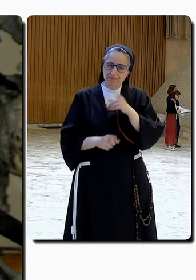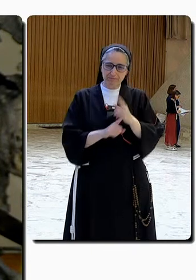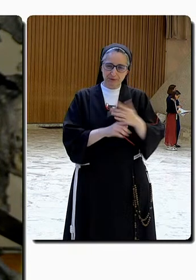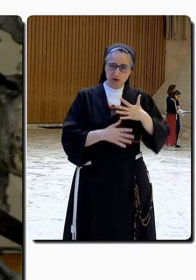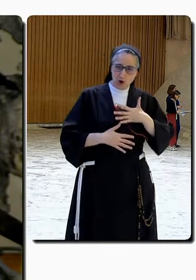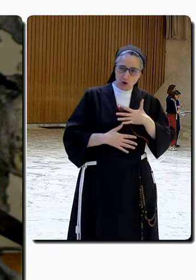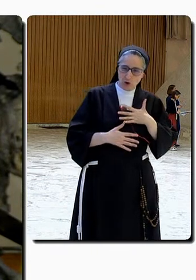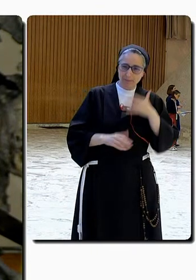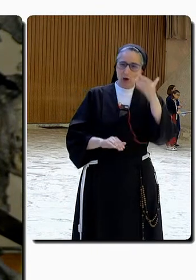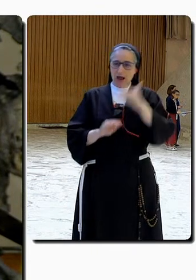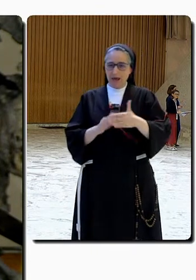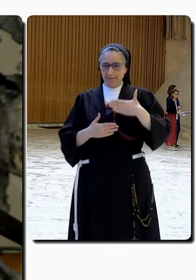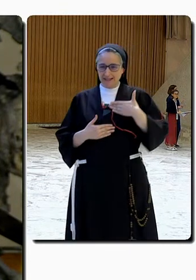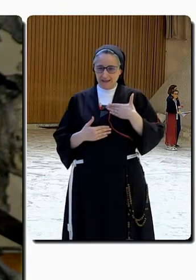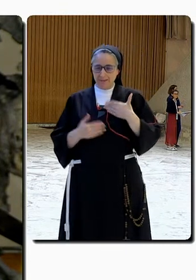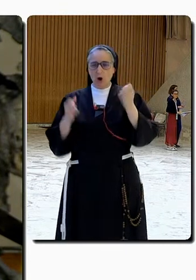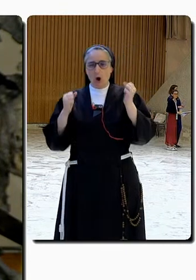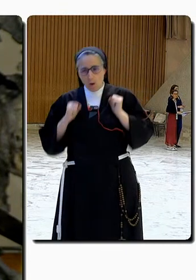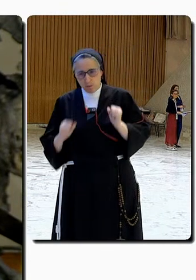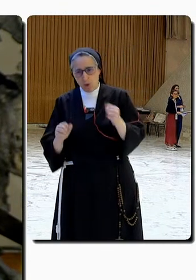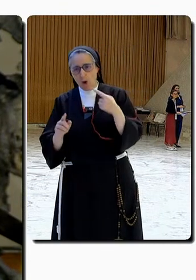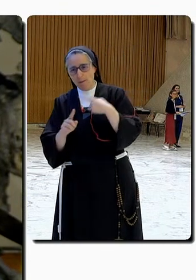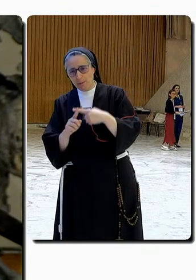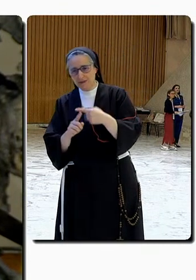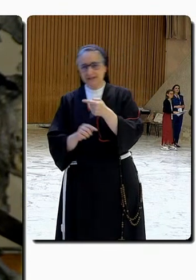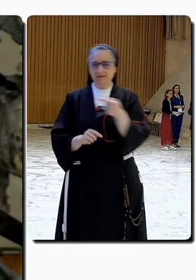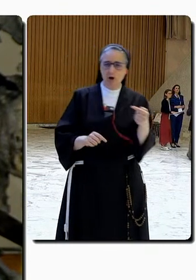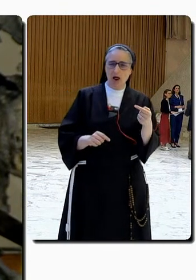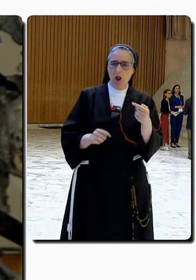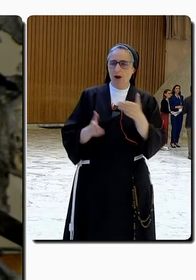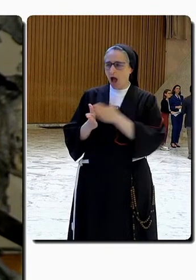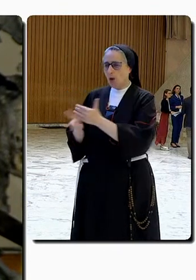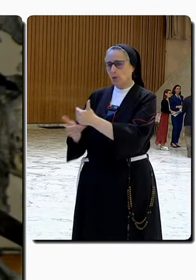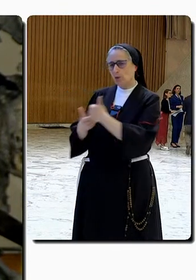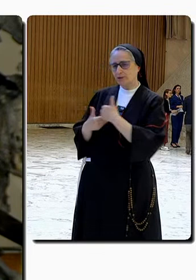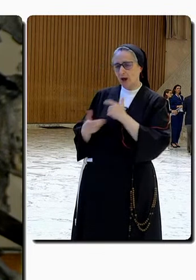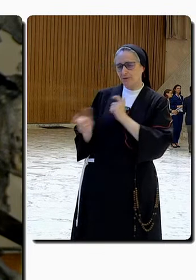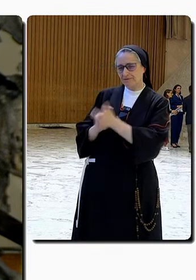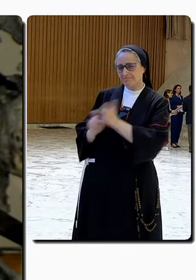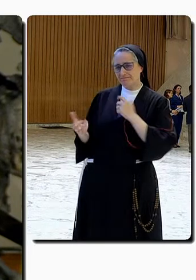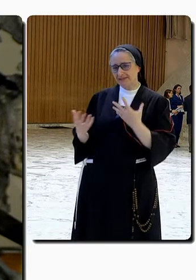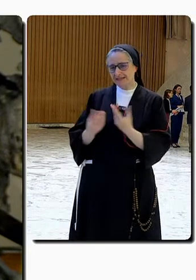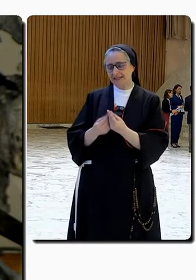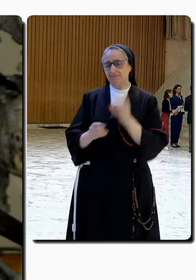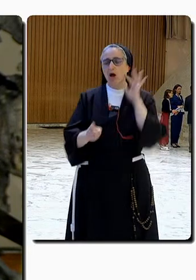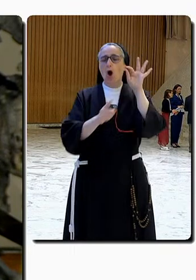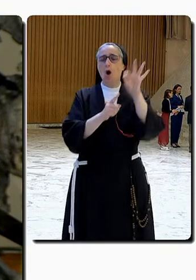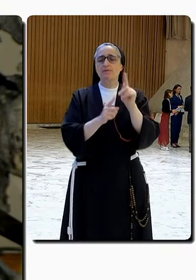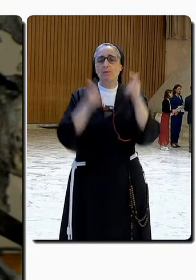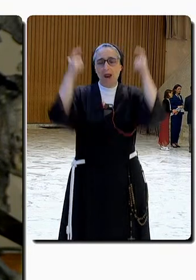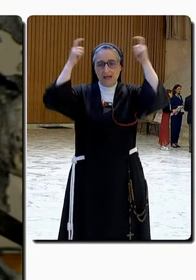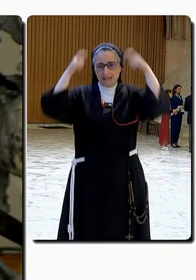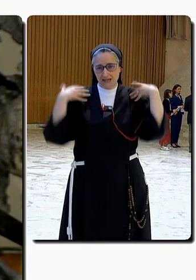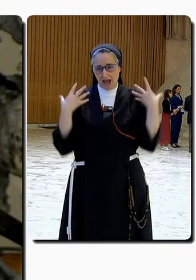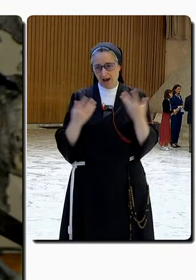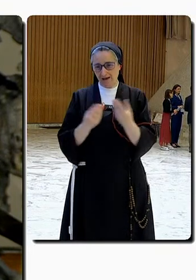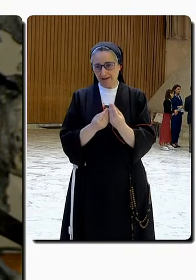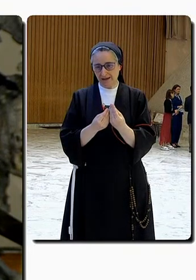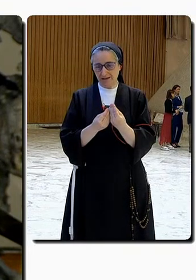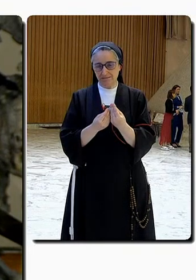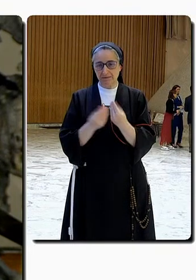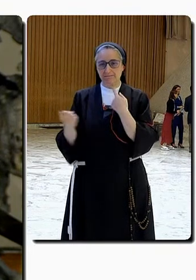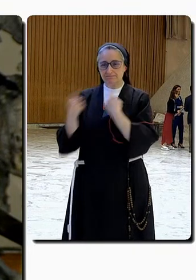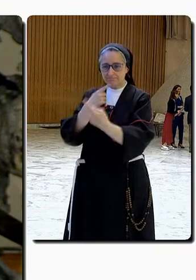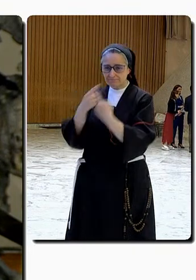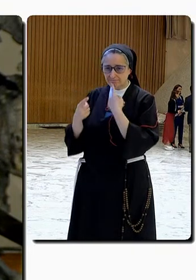strengths, we learn how to help each other on the path to sainthood. This mutual dialogue and assistance